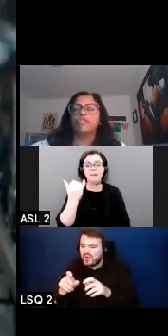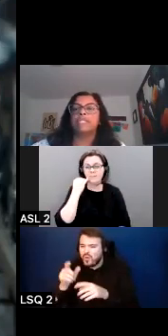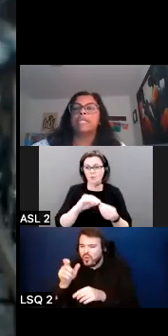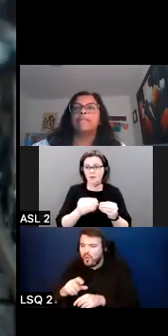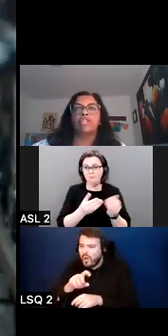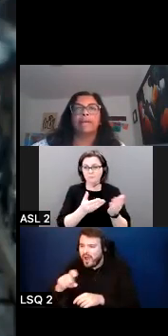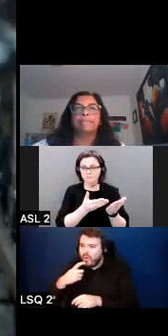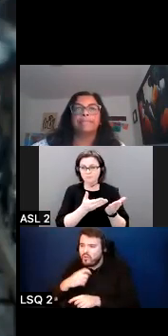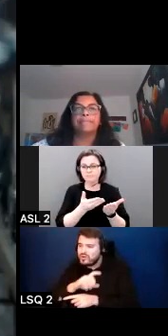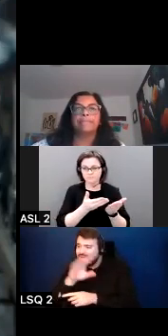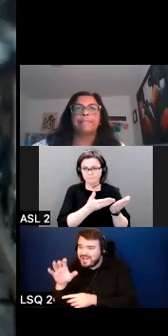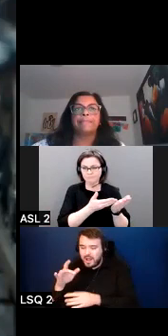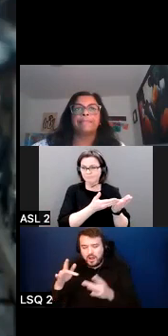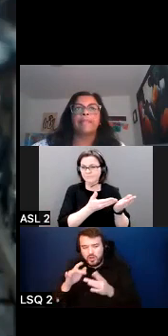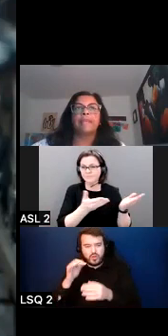email address in the chat.